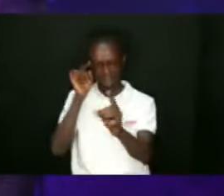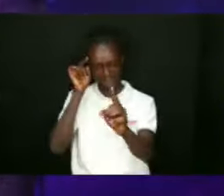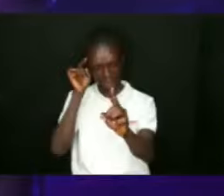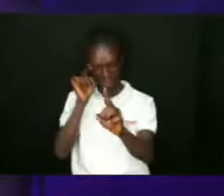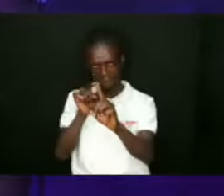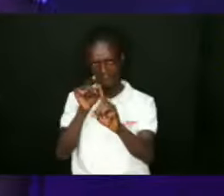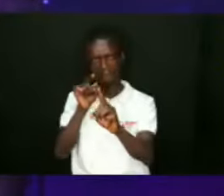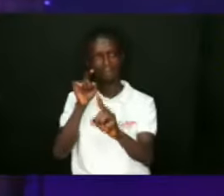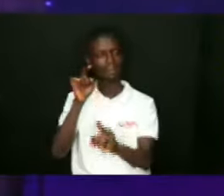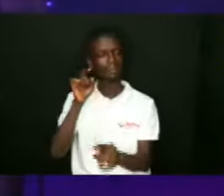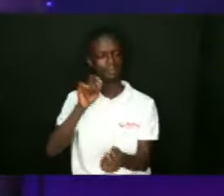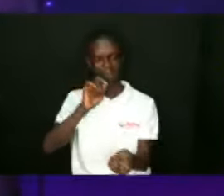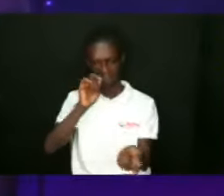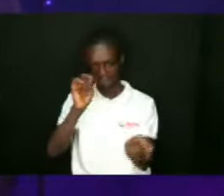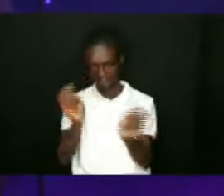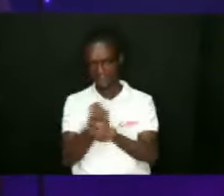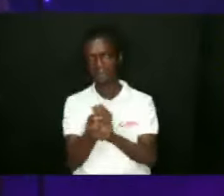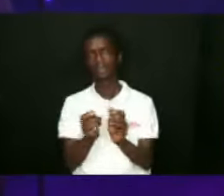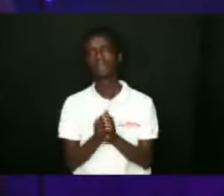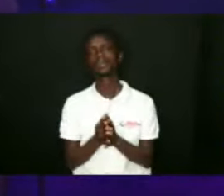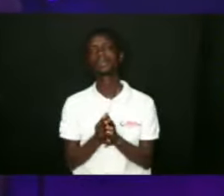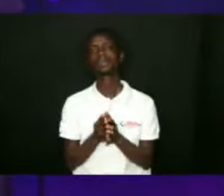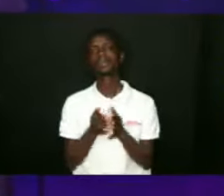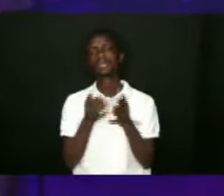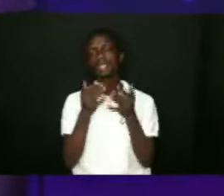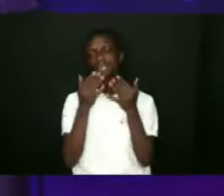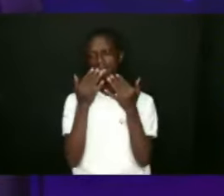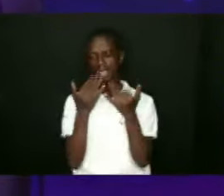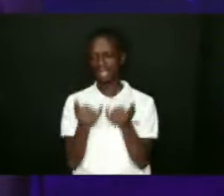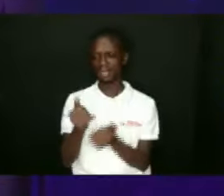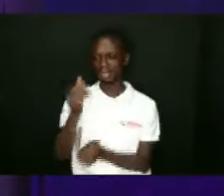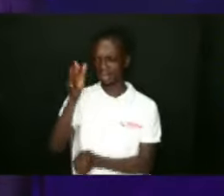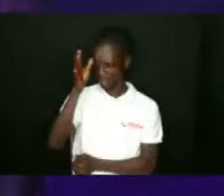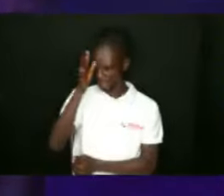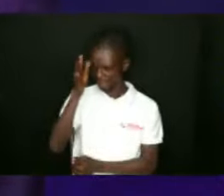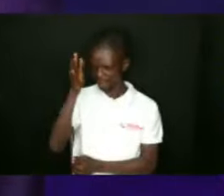transformation agenda. The Adadi has walked us through 13 of these